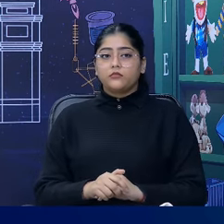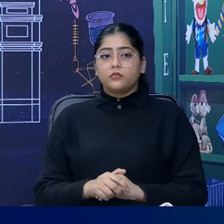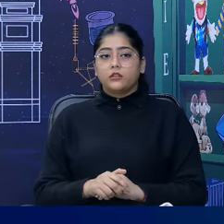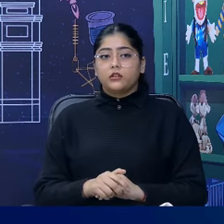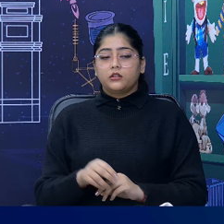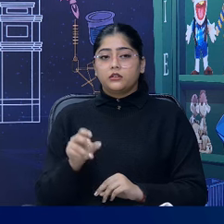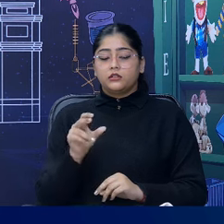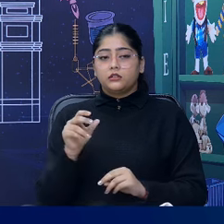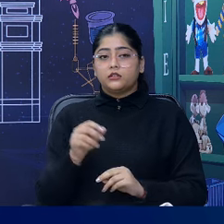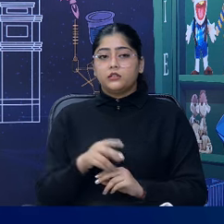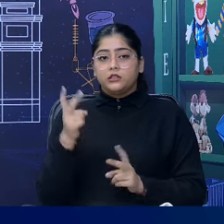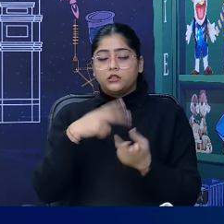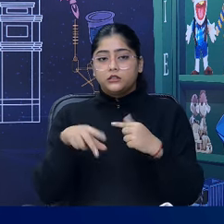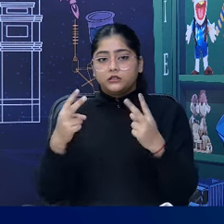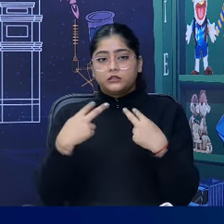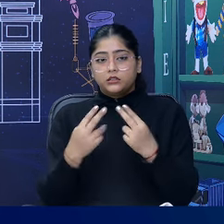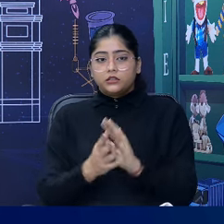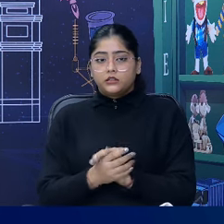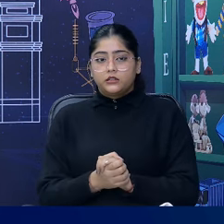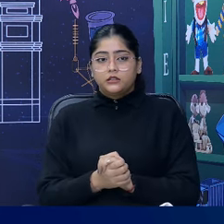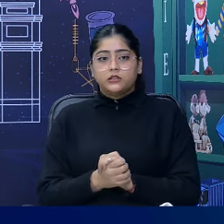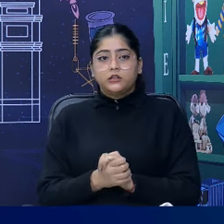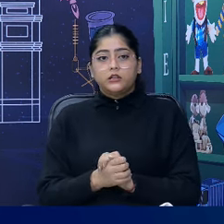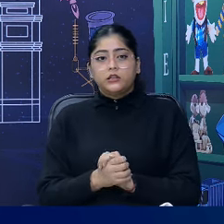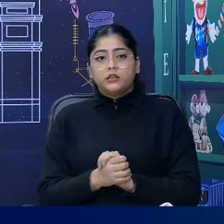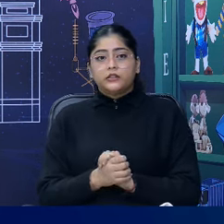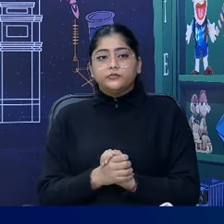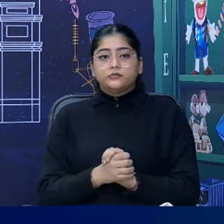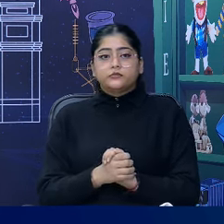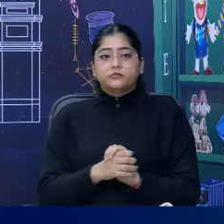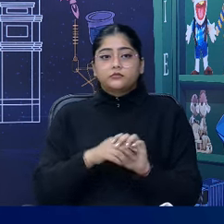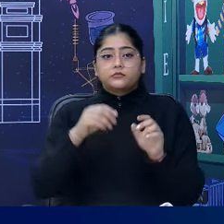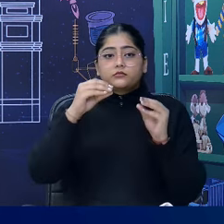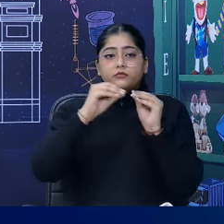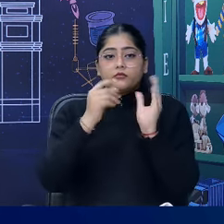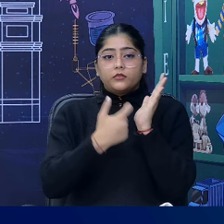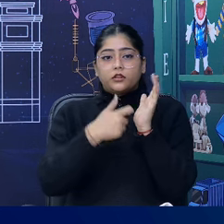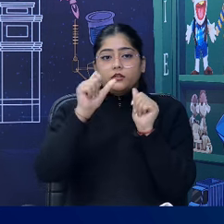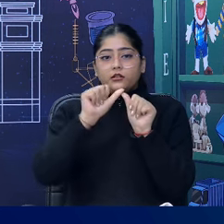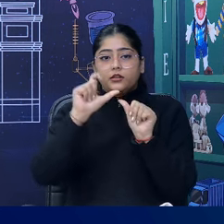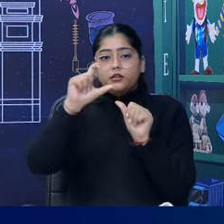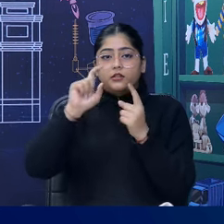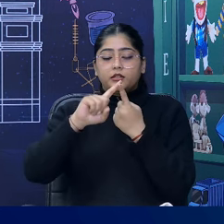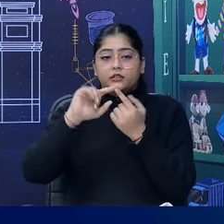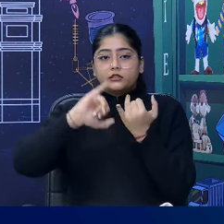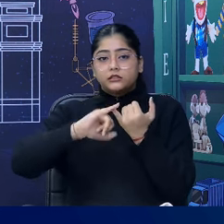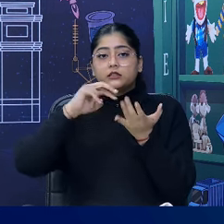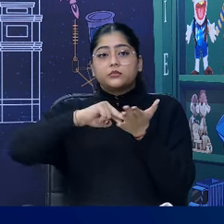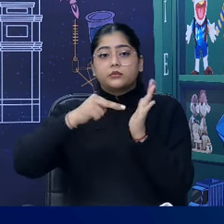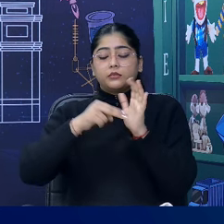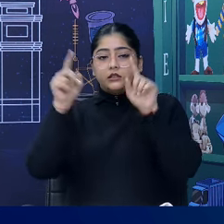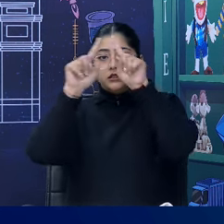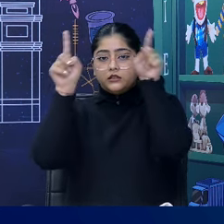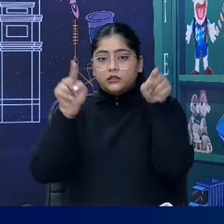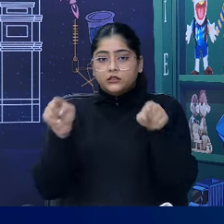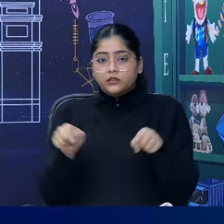the PPT. The sets are represented by curly braces. Braces is the plural form of bracket. And three